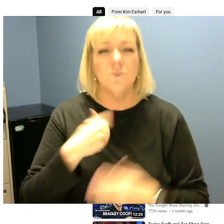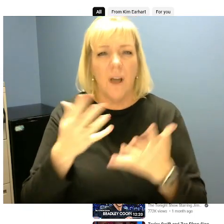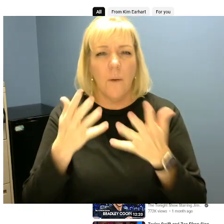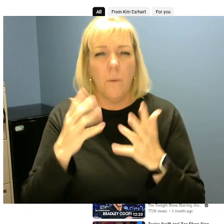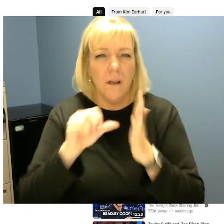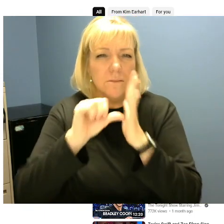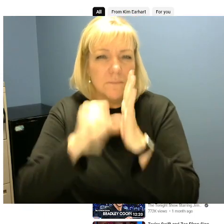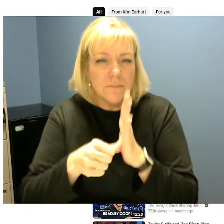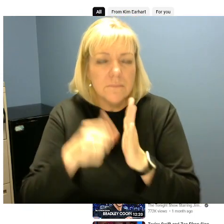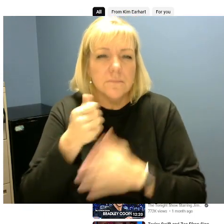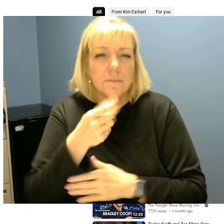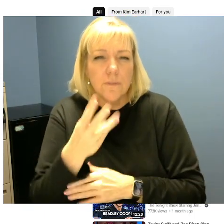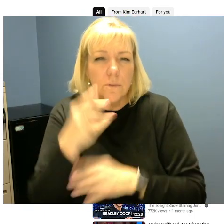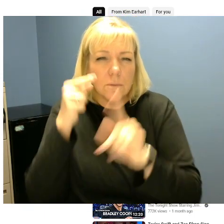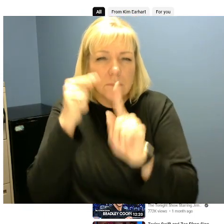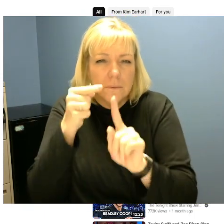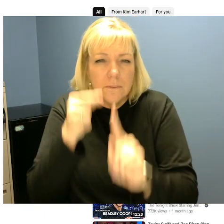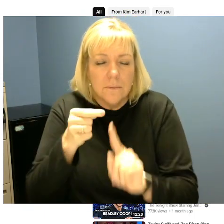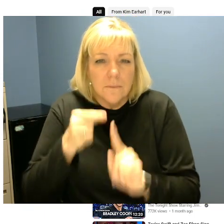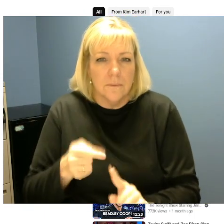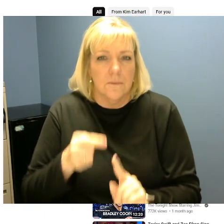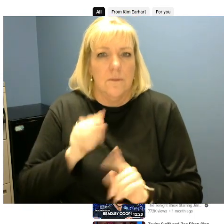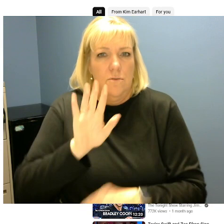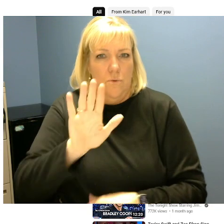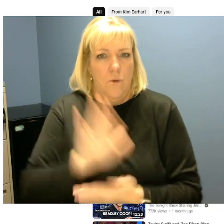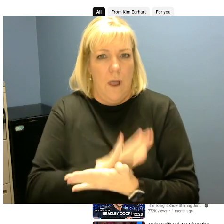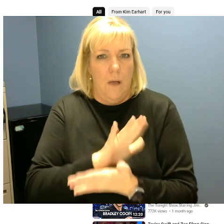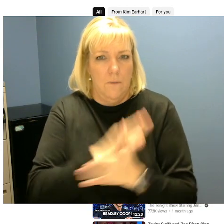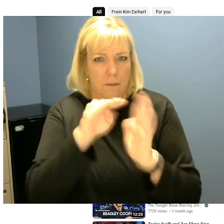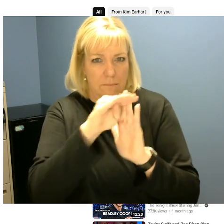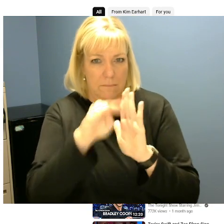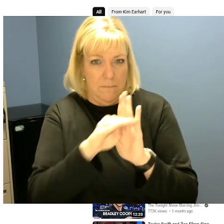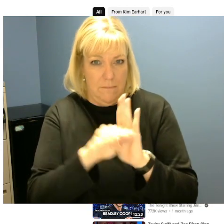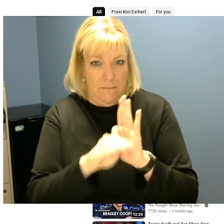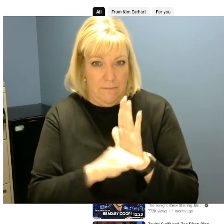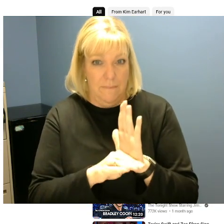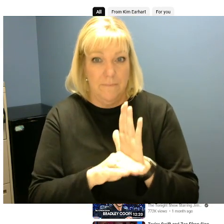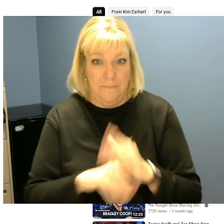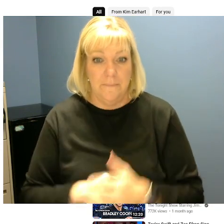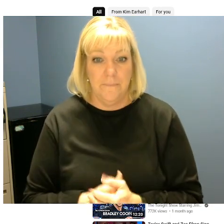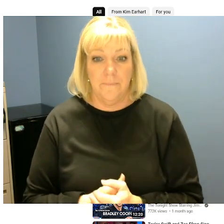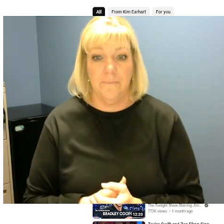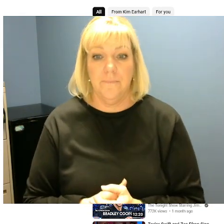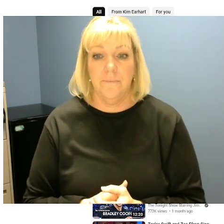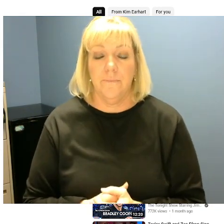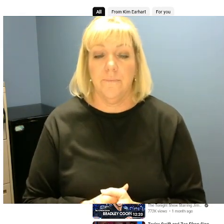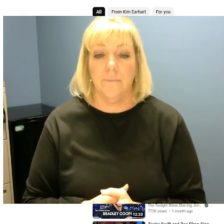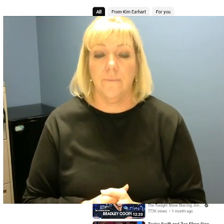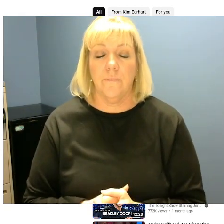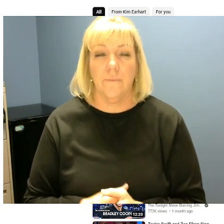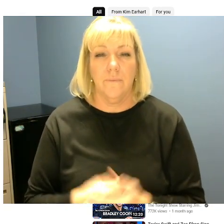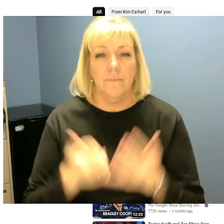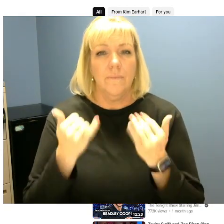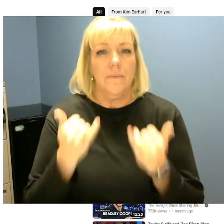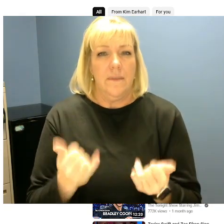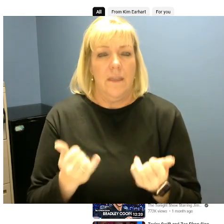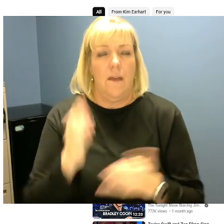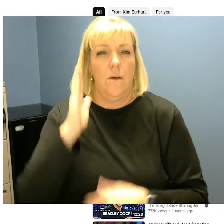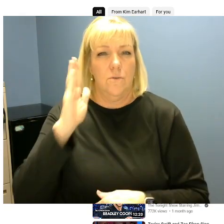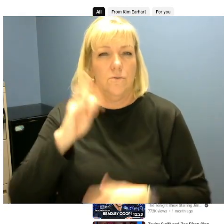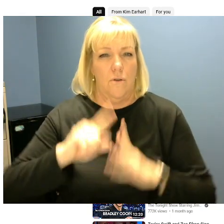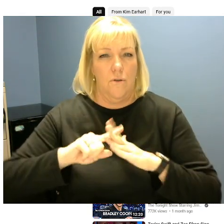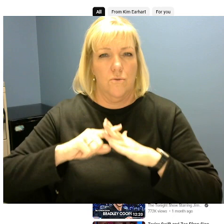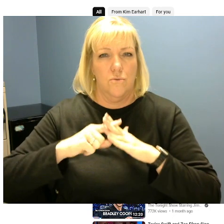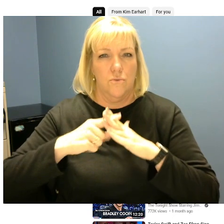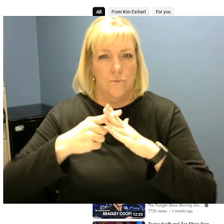points of the outline here, we're going to start to see a real kind of separation.